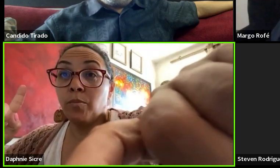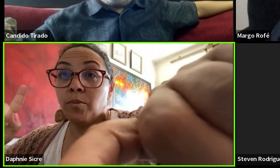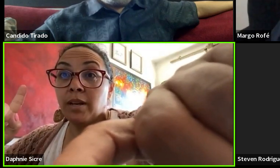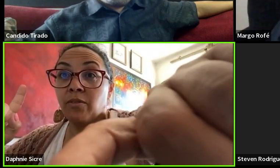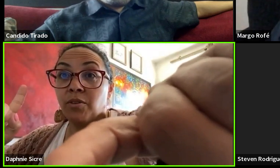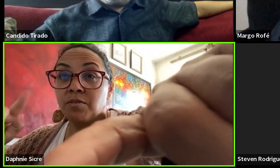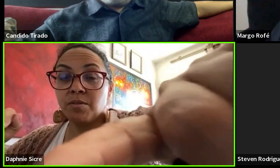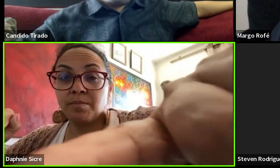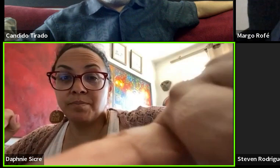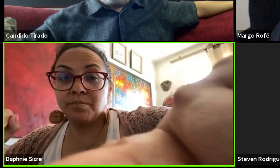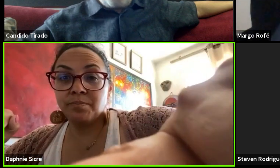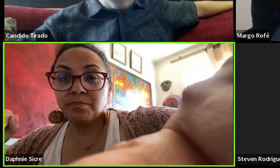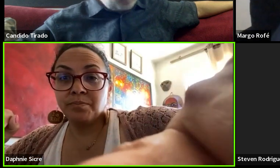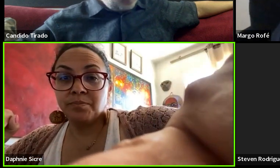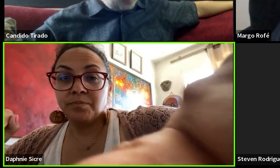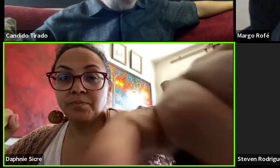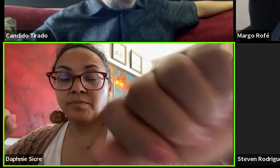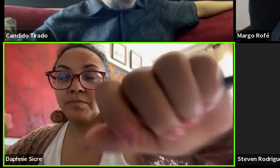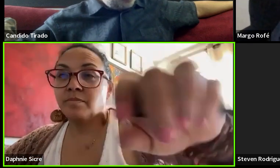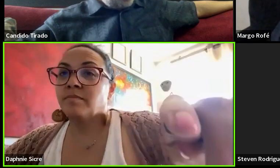About one more minute, folks.